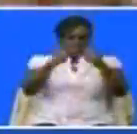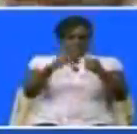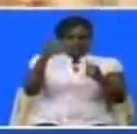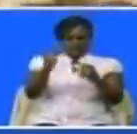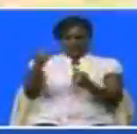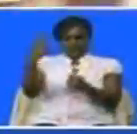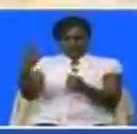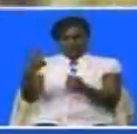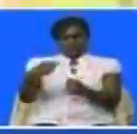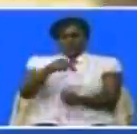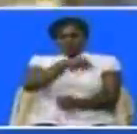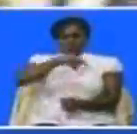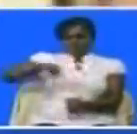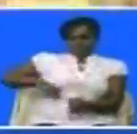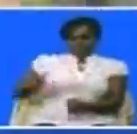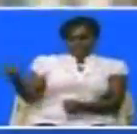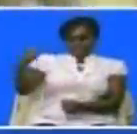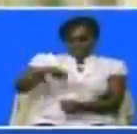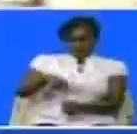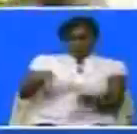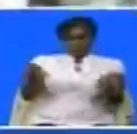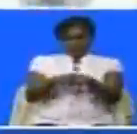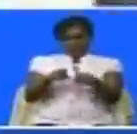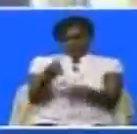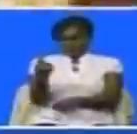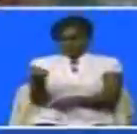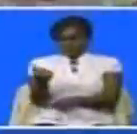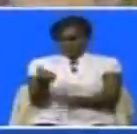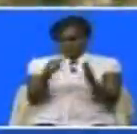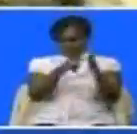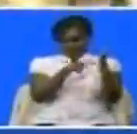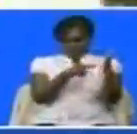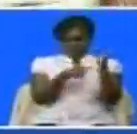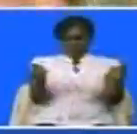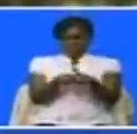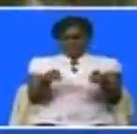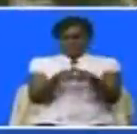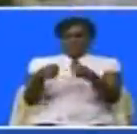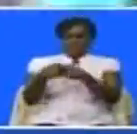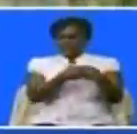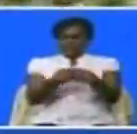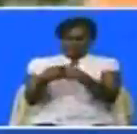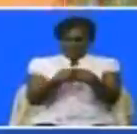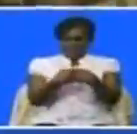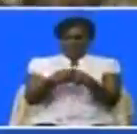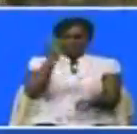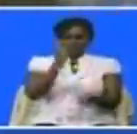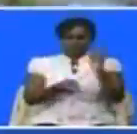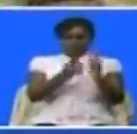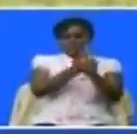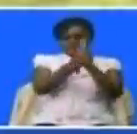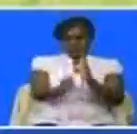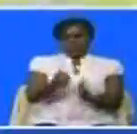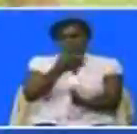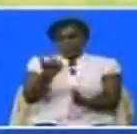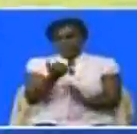Queen Elizabeth visited Kapsabet. Save for some few adjustments, the course remains as challenging even to the advent of athletes, making it one of the